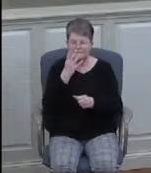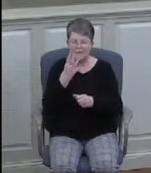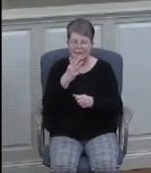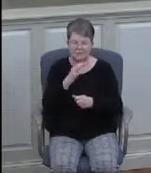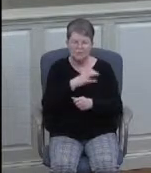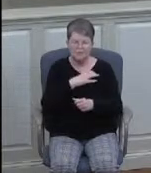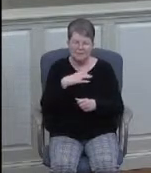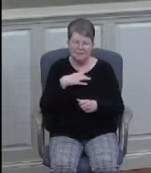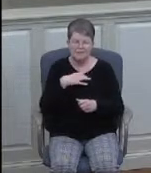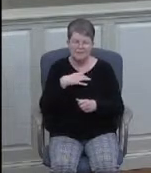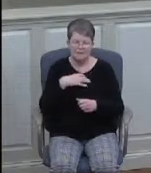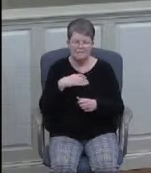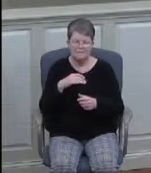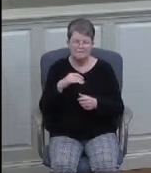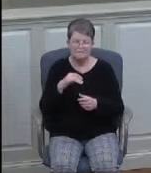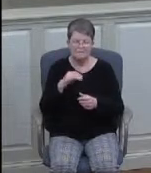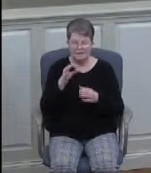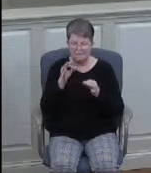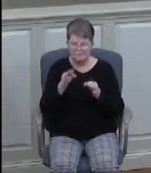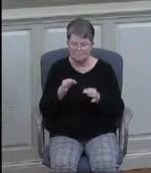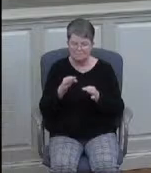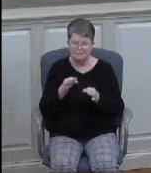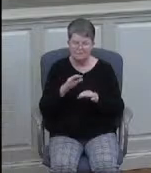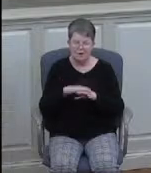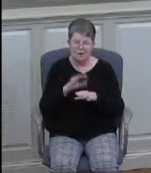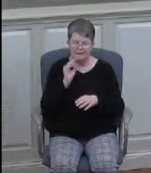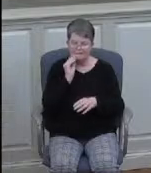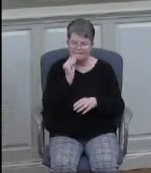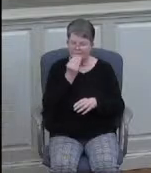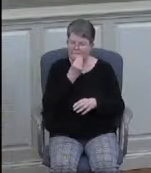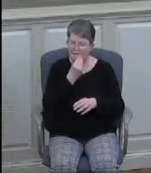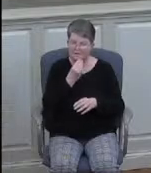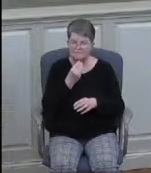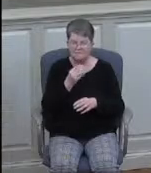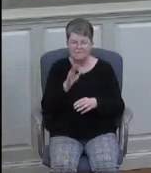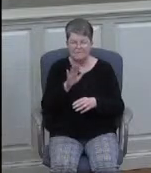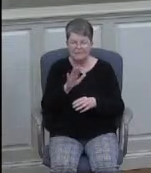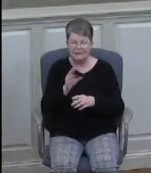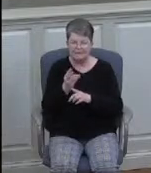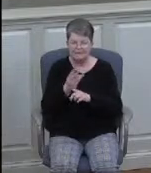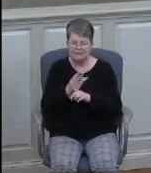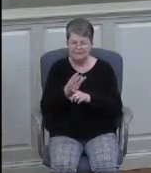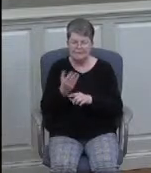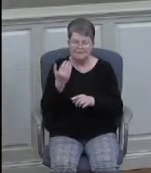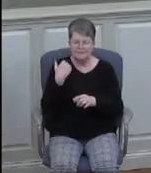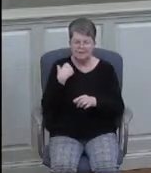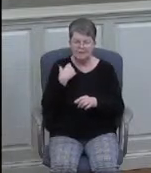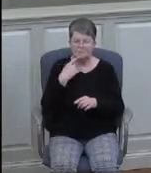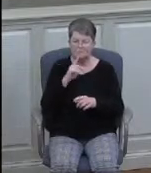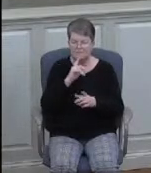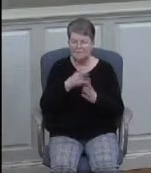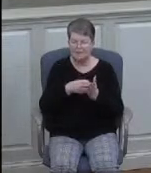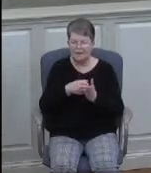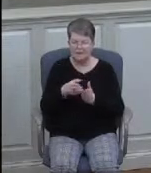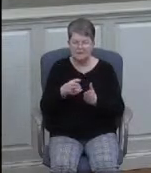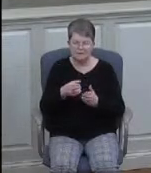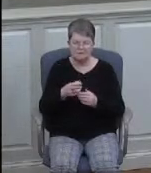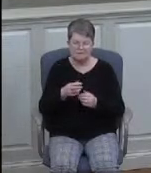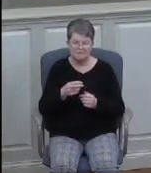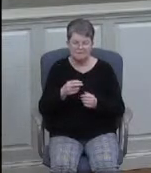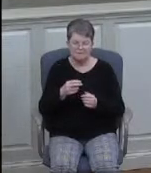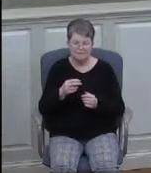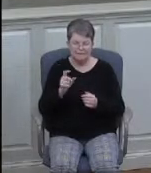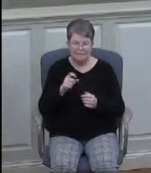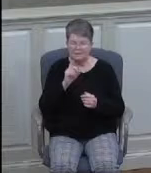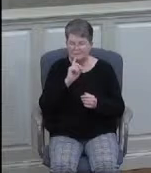that'll be something that will. The decision on the flowers is about 6 months ago, to be honest with you. We